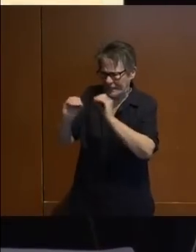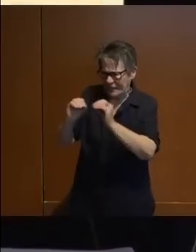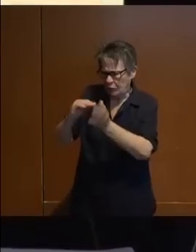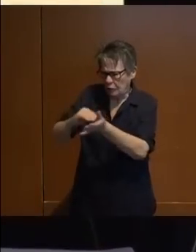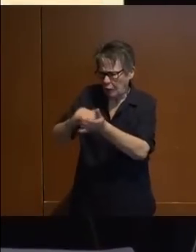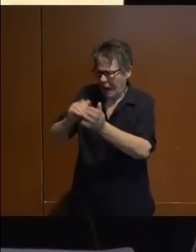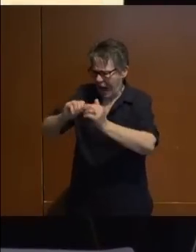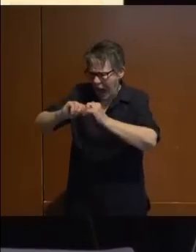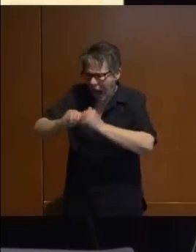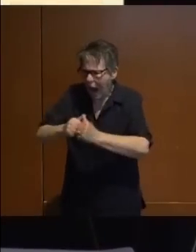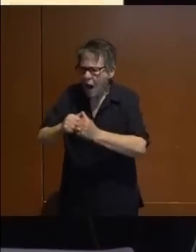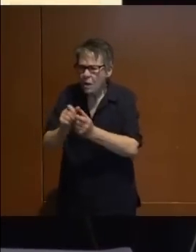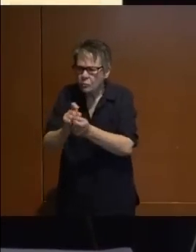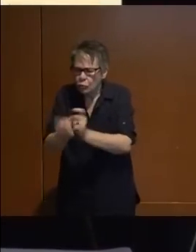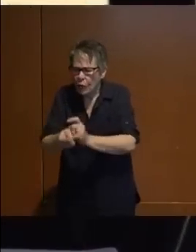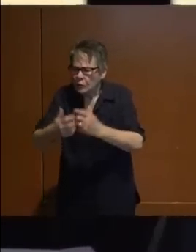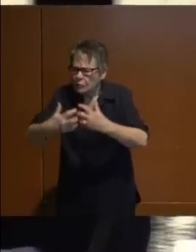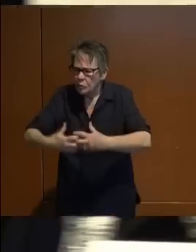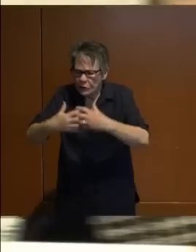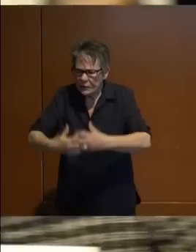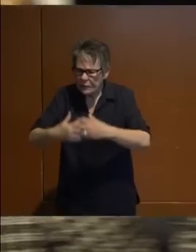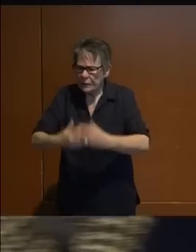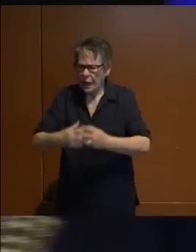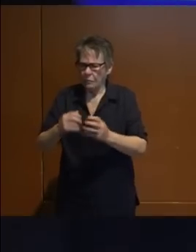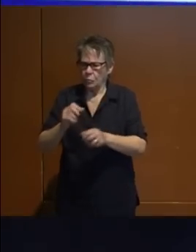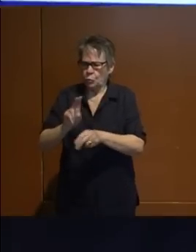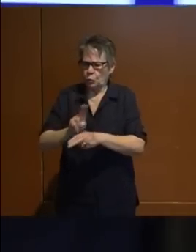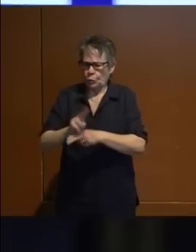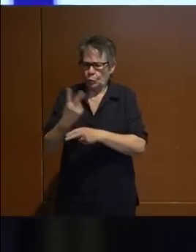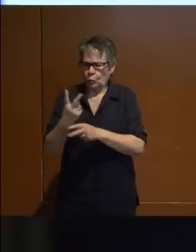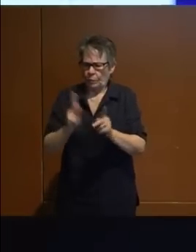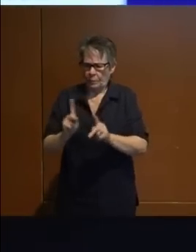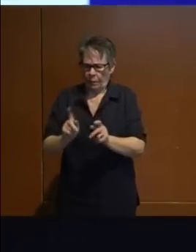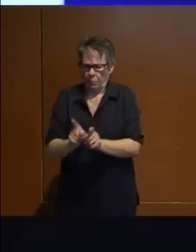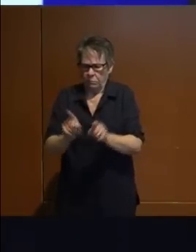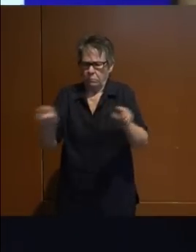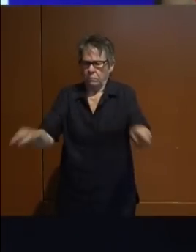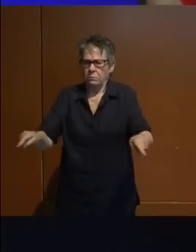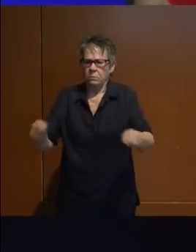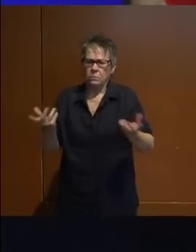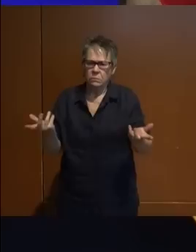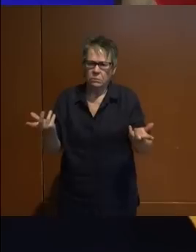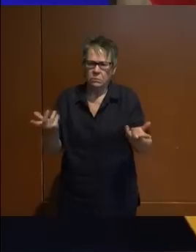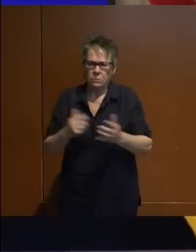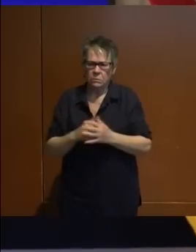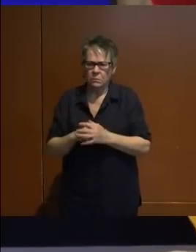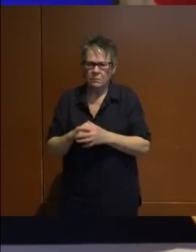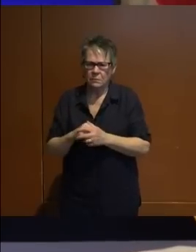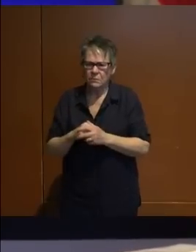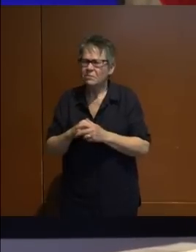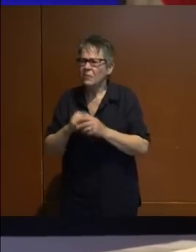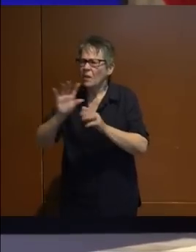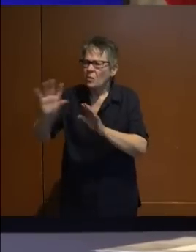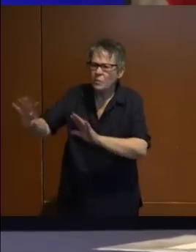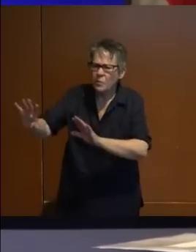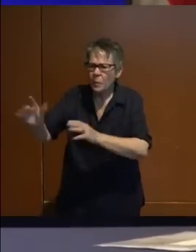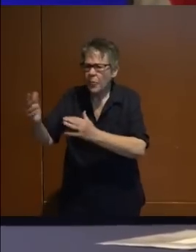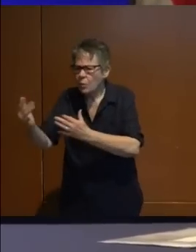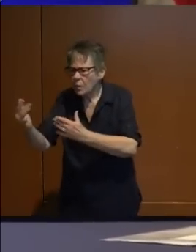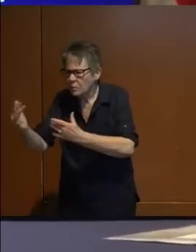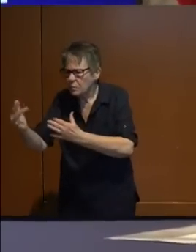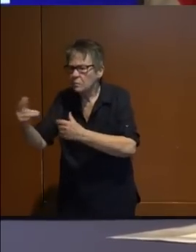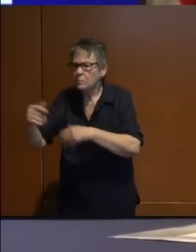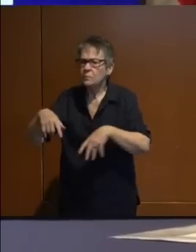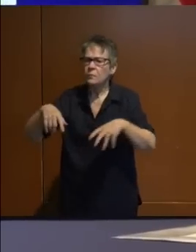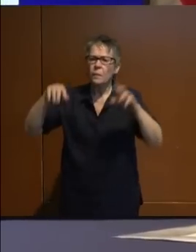tried never to do that, so I apologize. I also meant to say this earlier. The president and vice president today spoke about Abbott